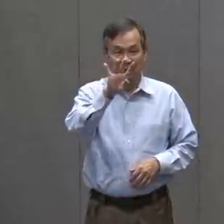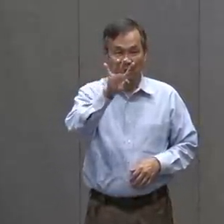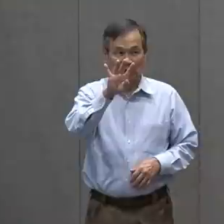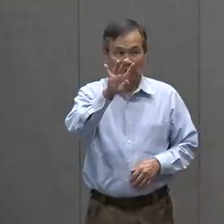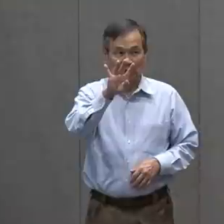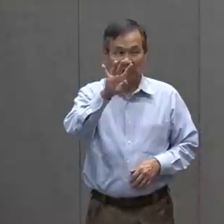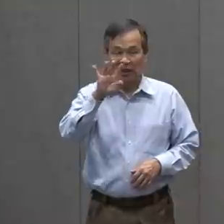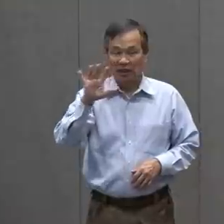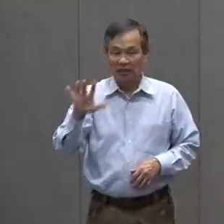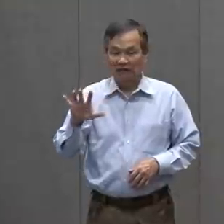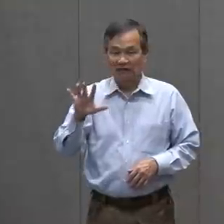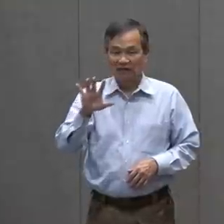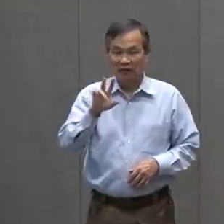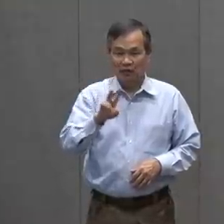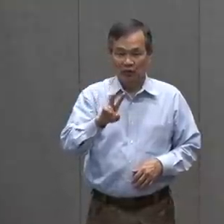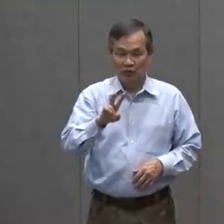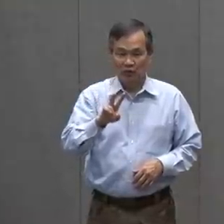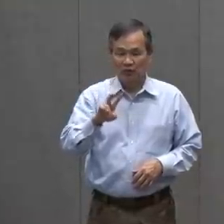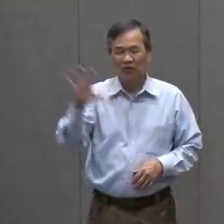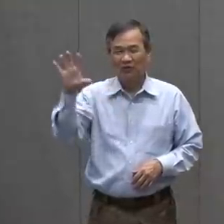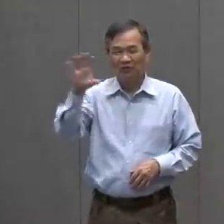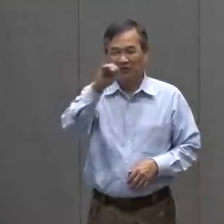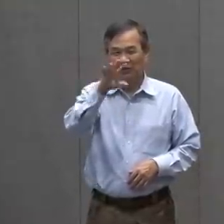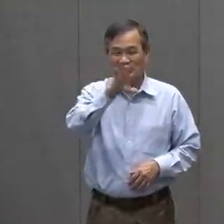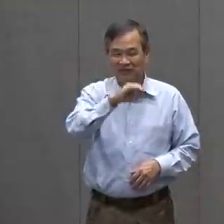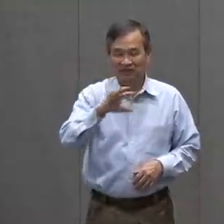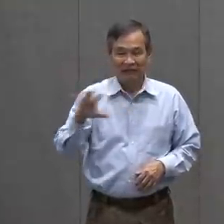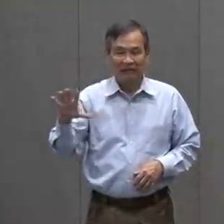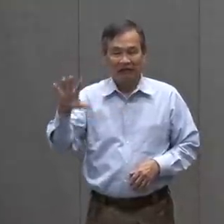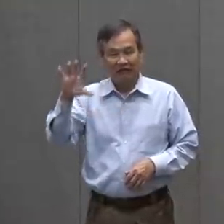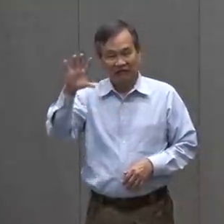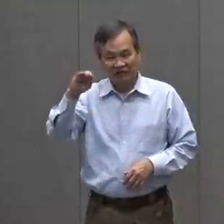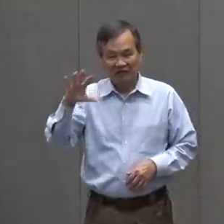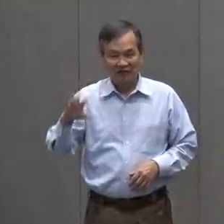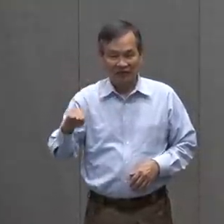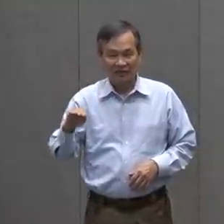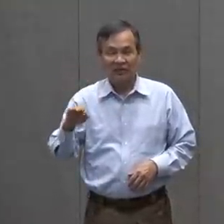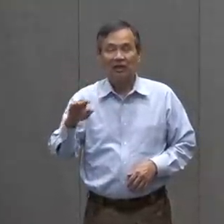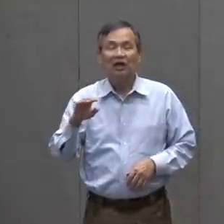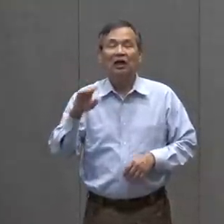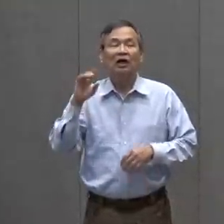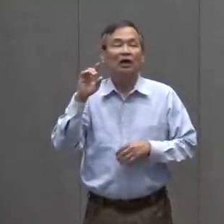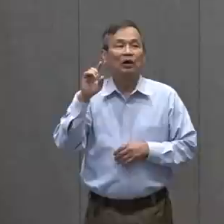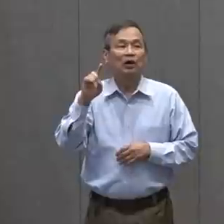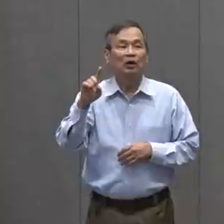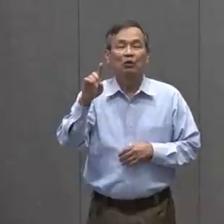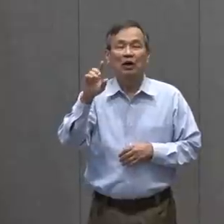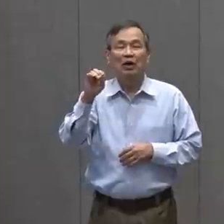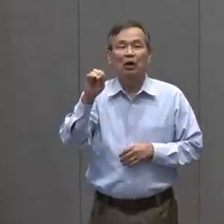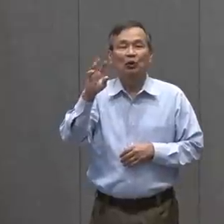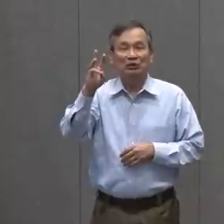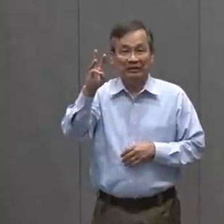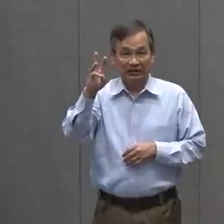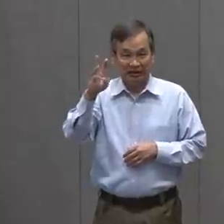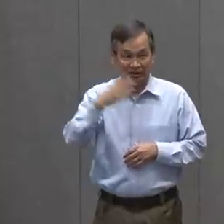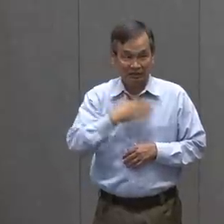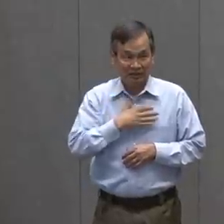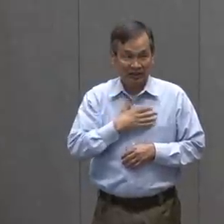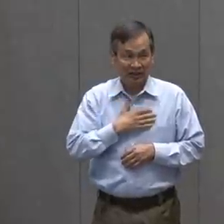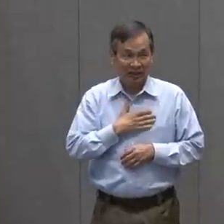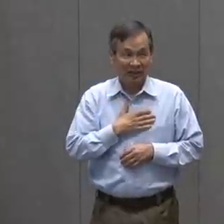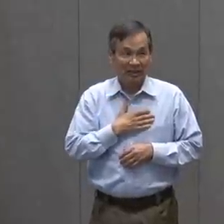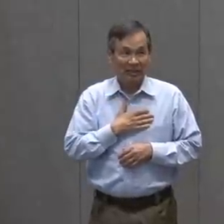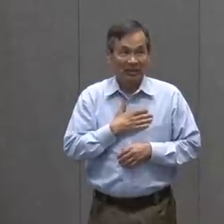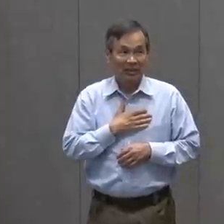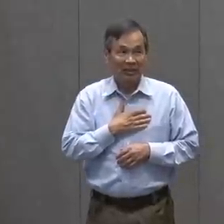that's 100. And then I have a 4 and a 2, which is 6. So I know I have 106. So you notice I ran out